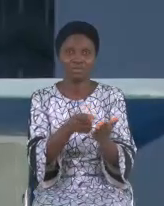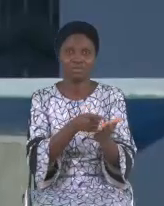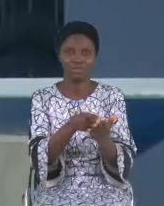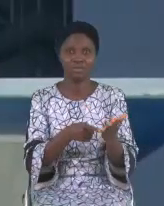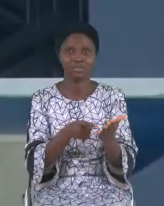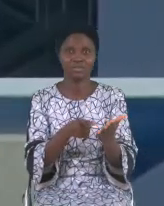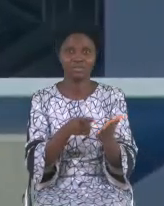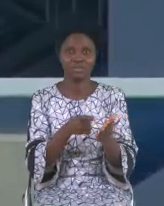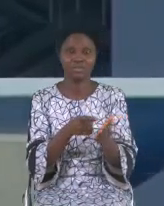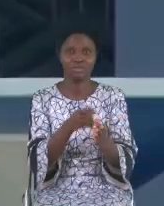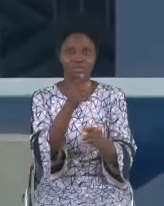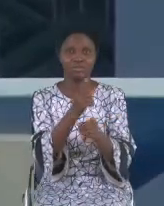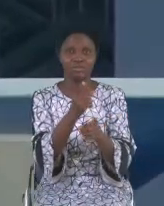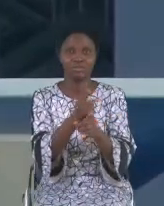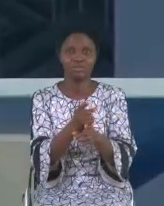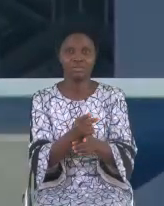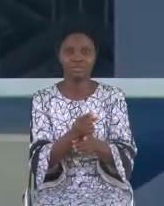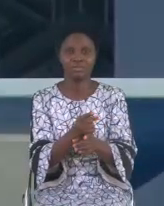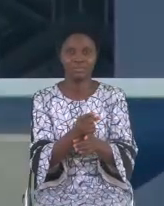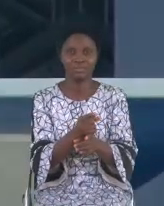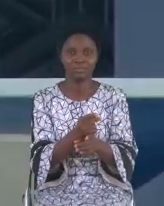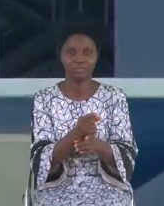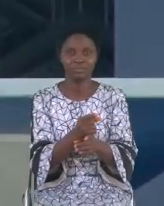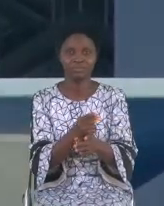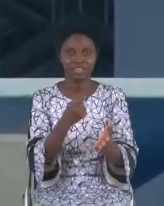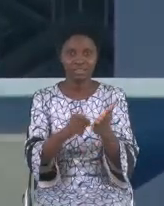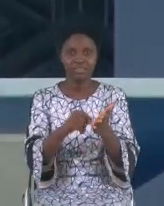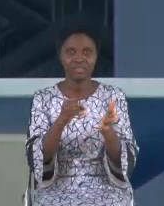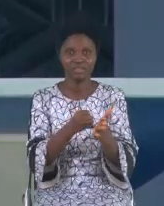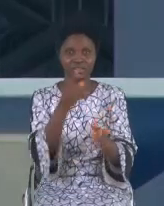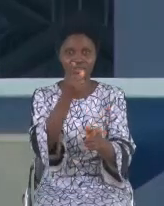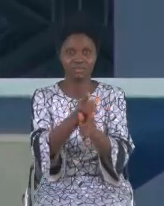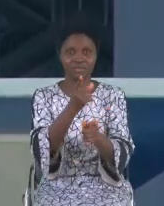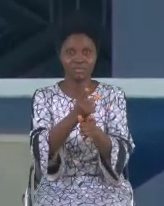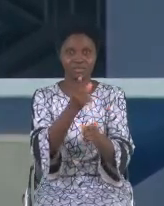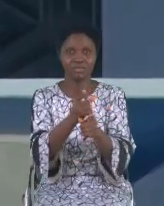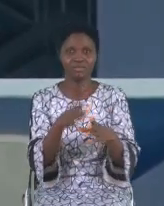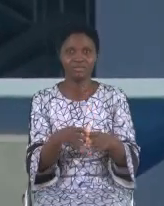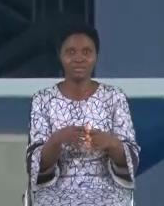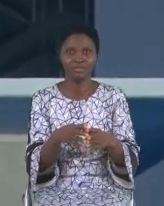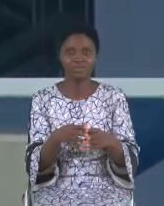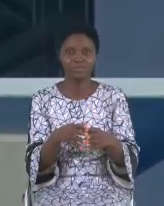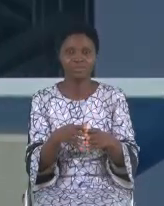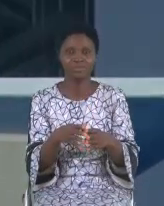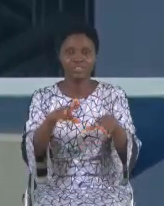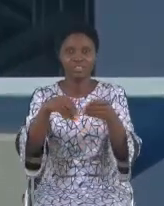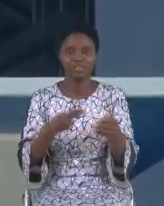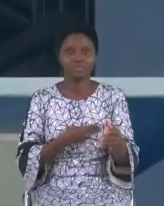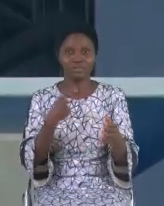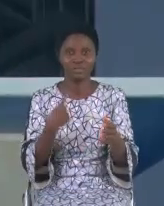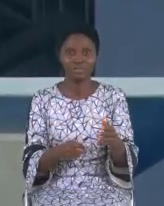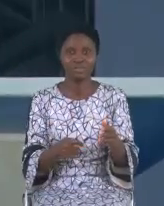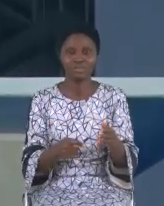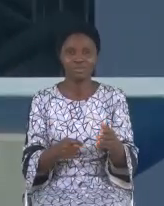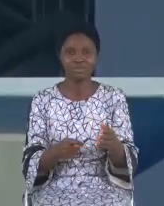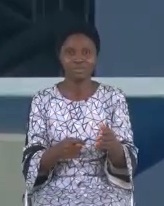your phone number, write it correctly. Give us the description of